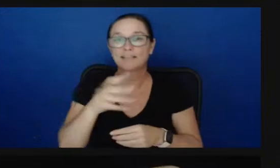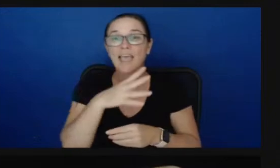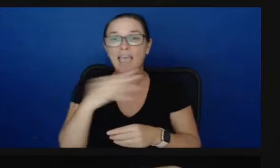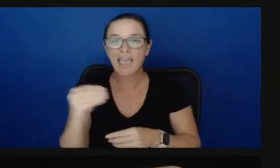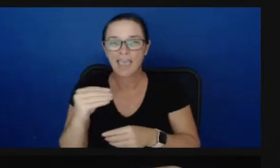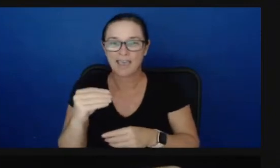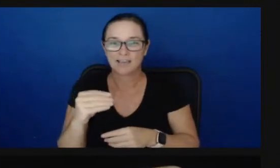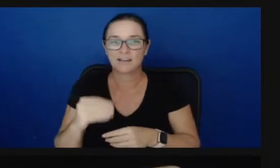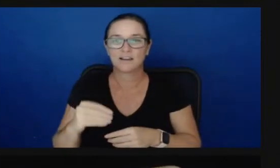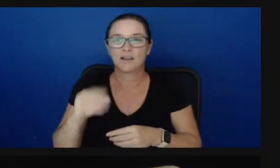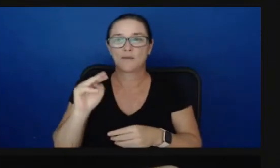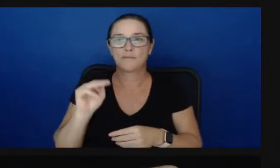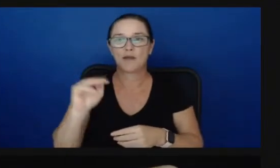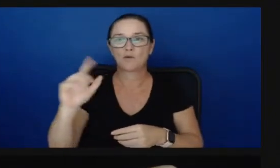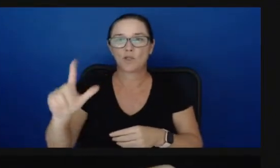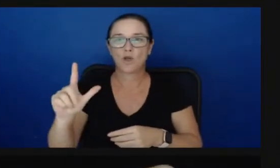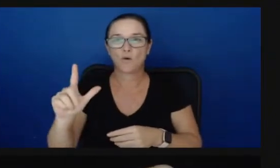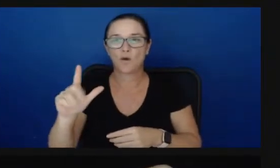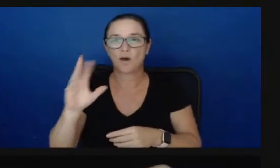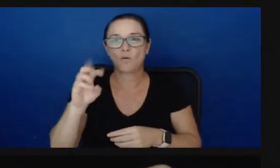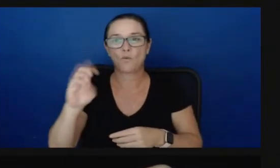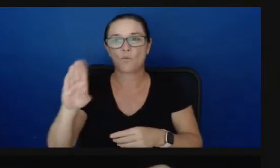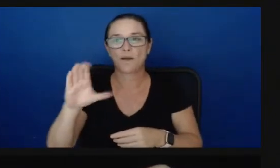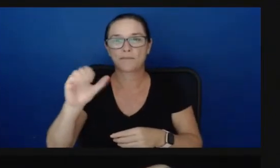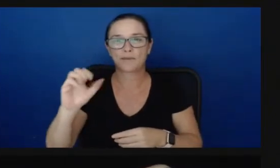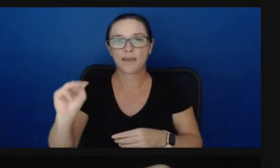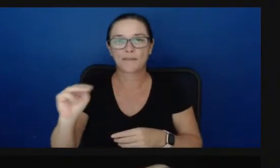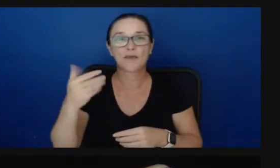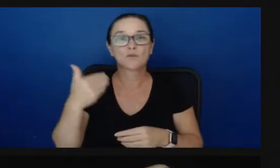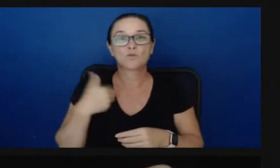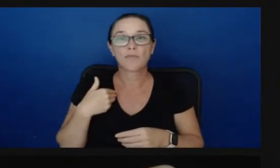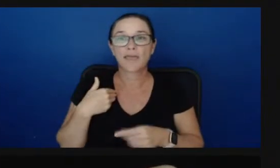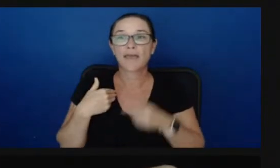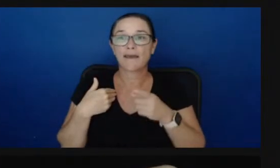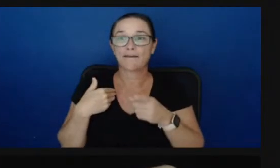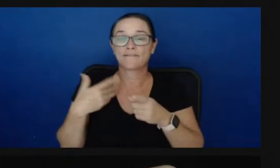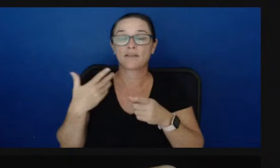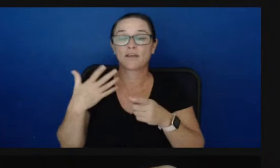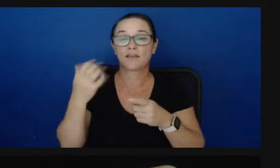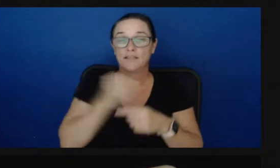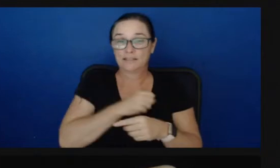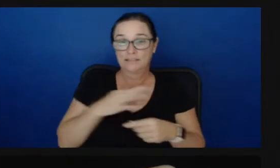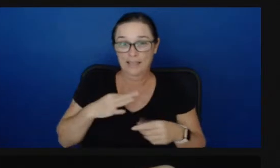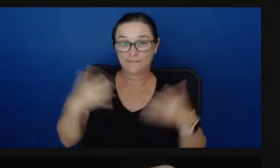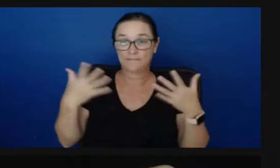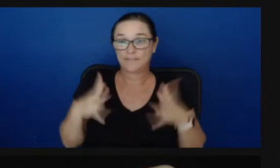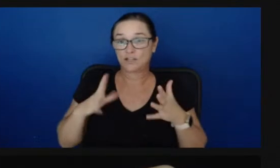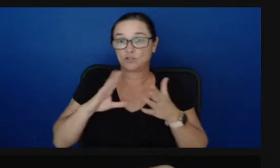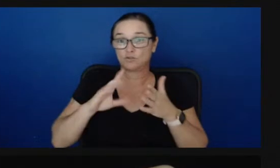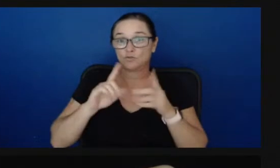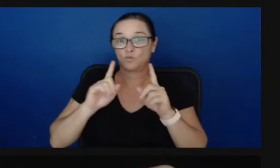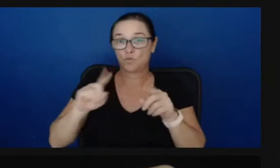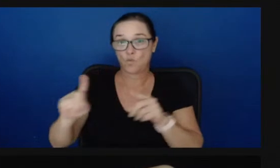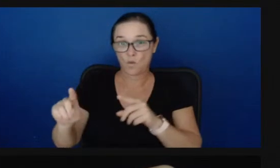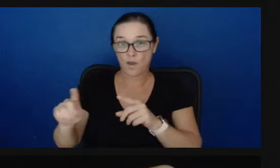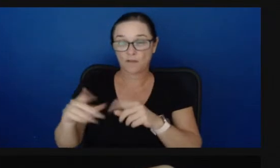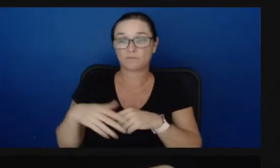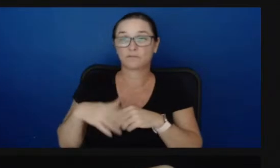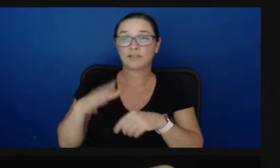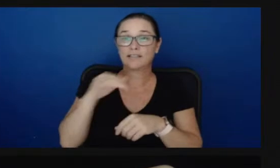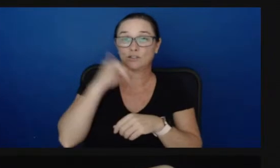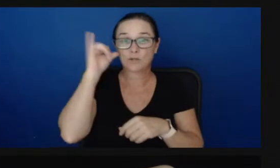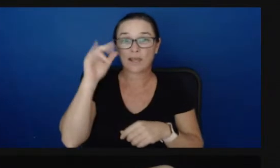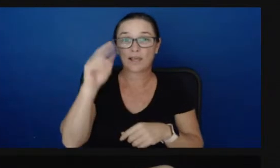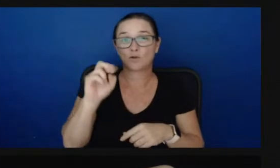update. And a note that HVO staff serviced the cameras yesterday, November 8th, 2023, on Mauna